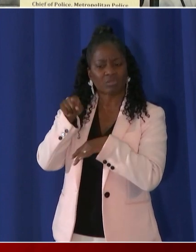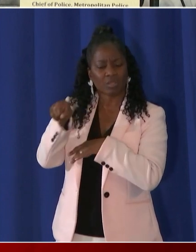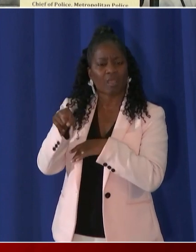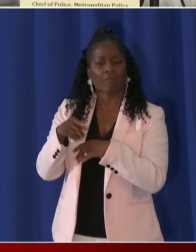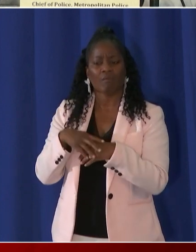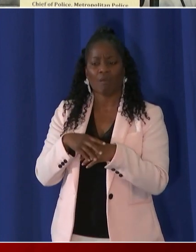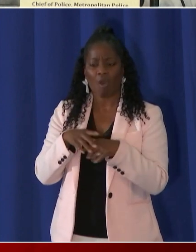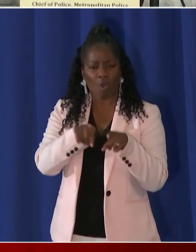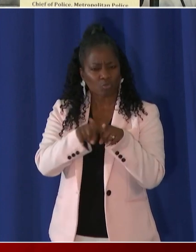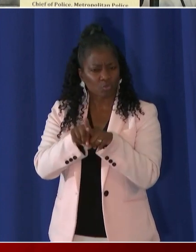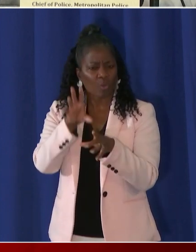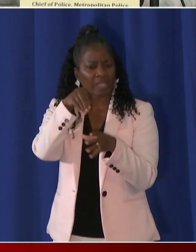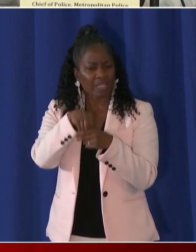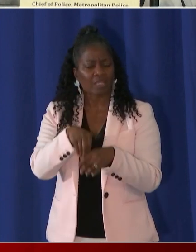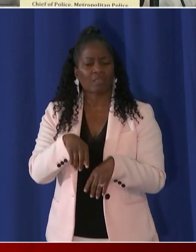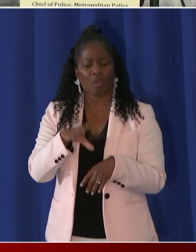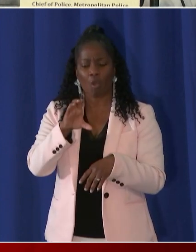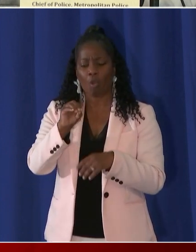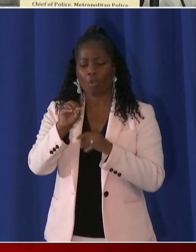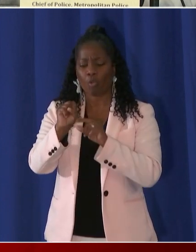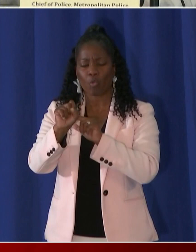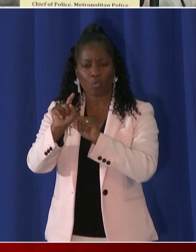Guard back in, I believe it was